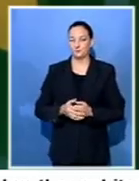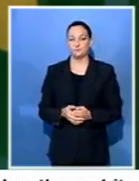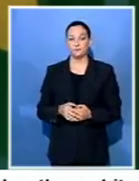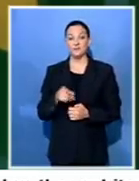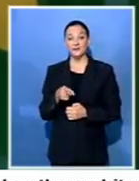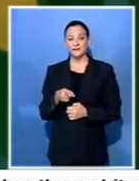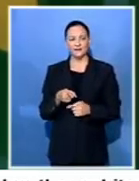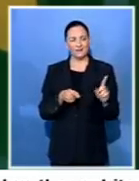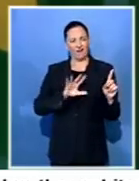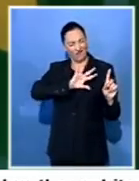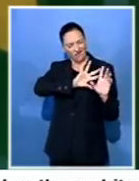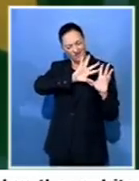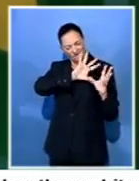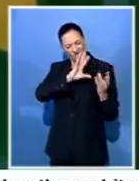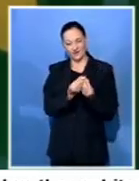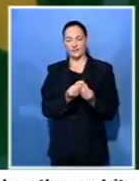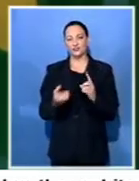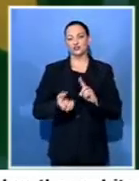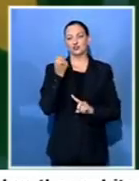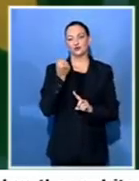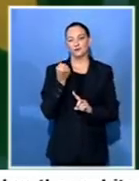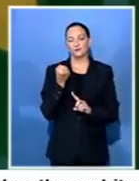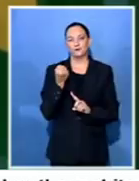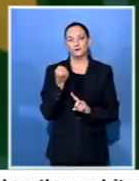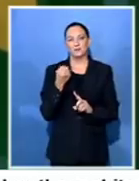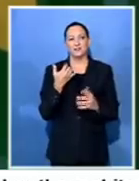He achieved all this without fanfare